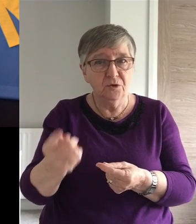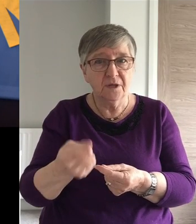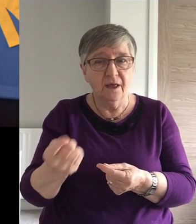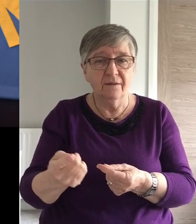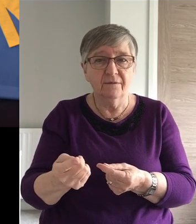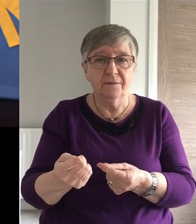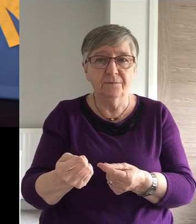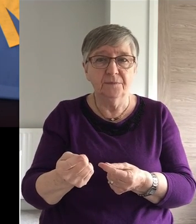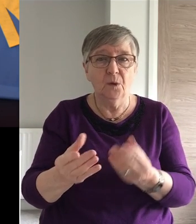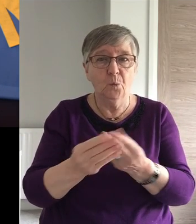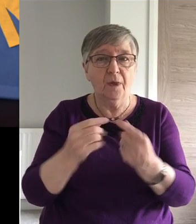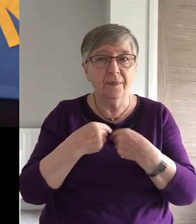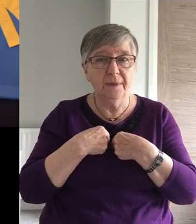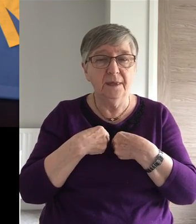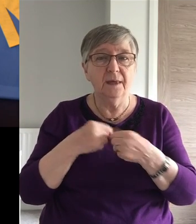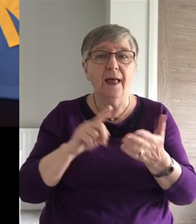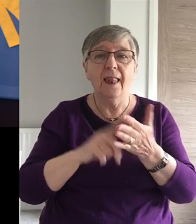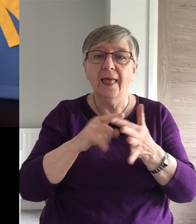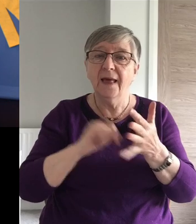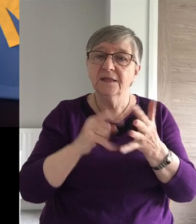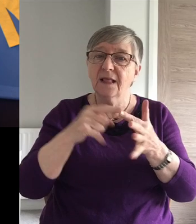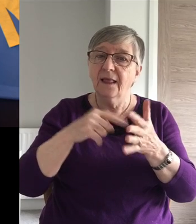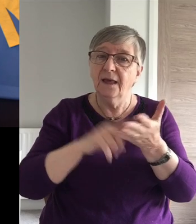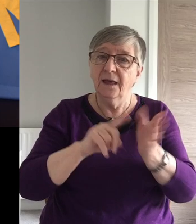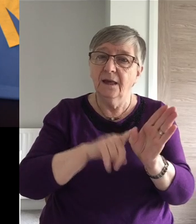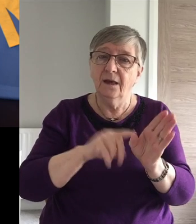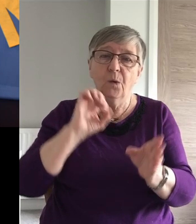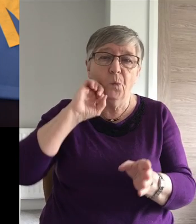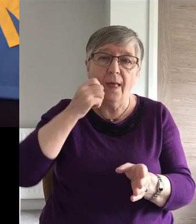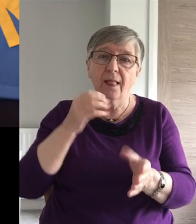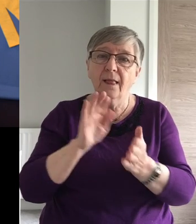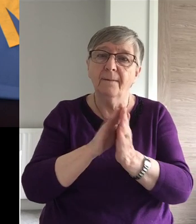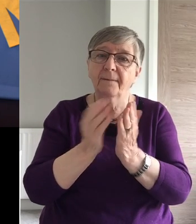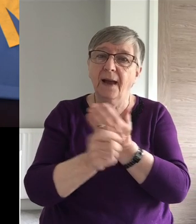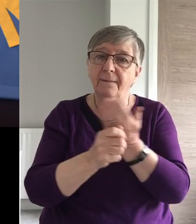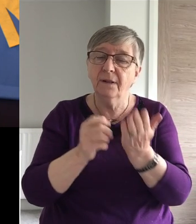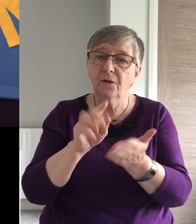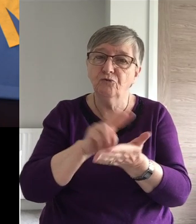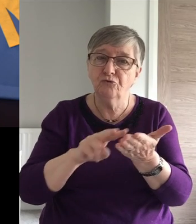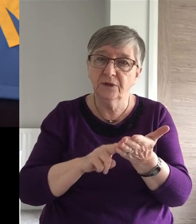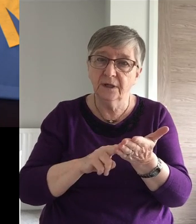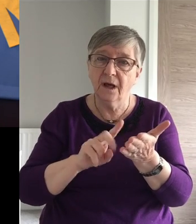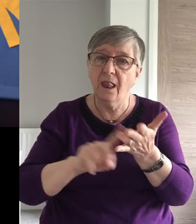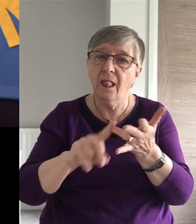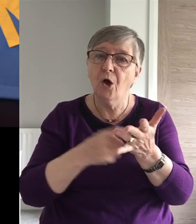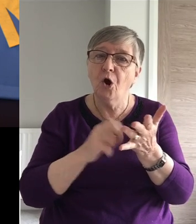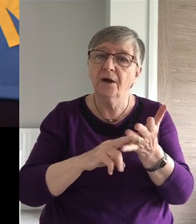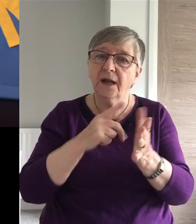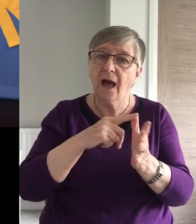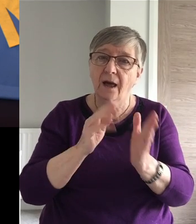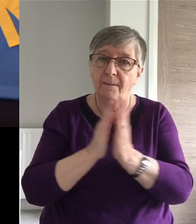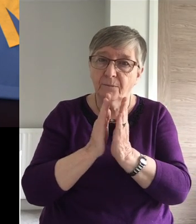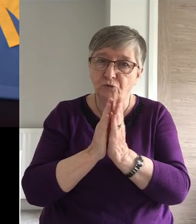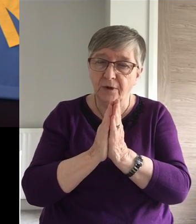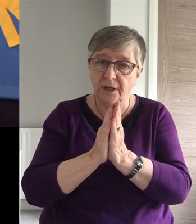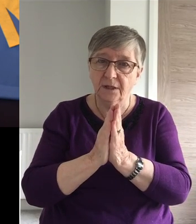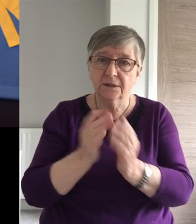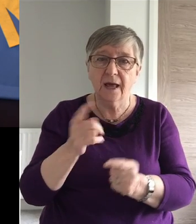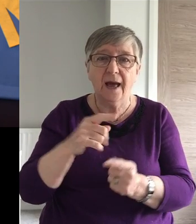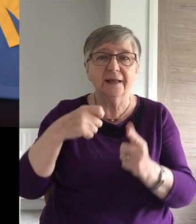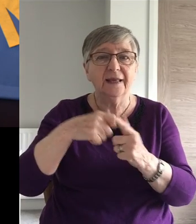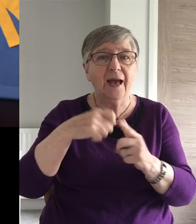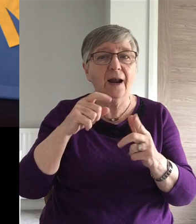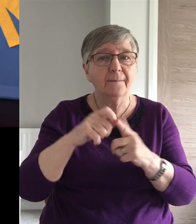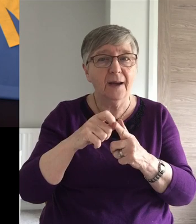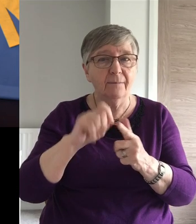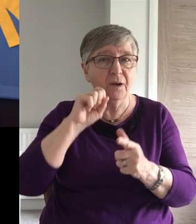as myself, Leslie Ogilvie, will be taking part in the service of the Bible reading, Lorna Kirk in our prayers for others, and Karen Palmer will be